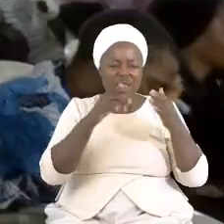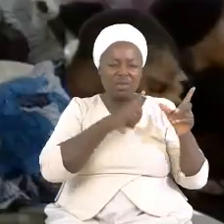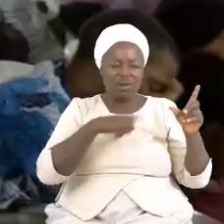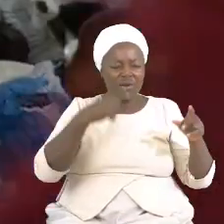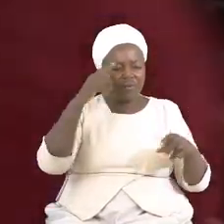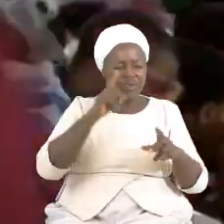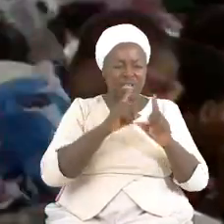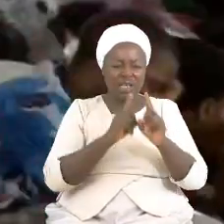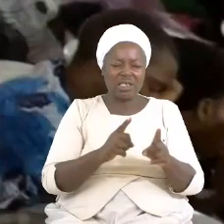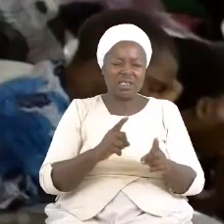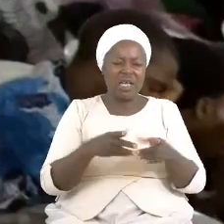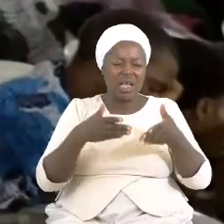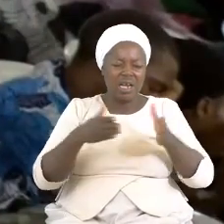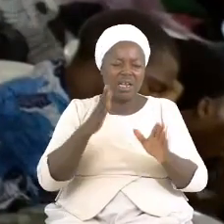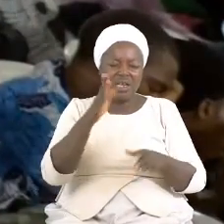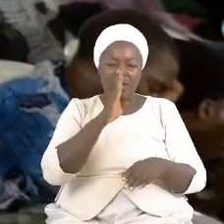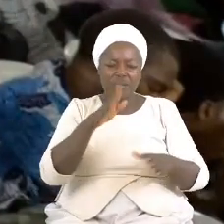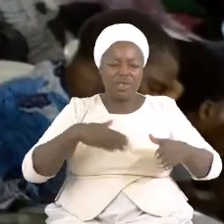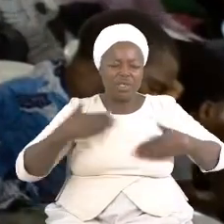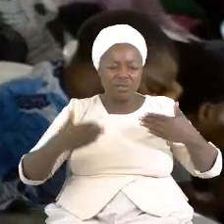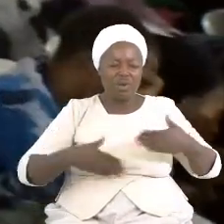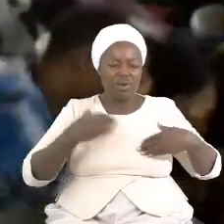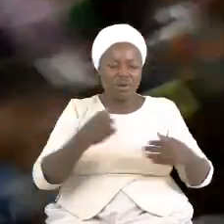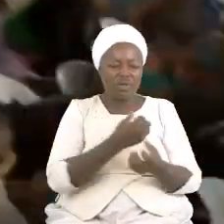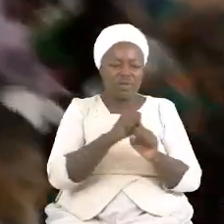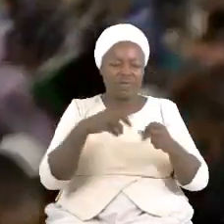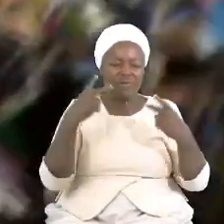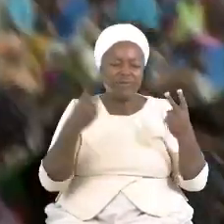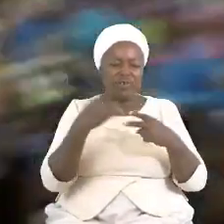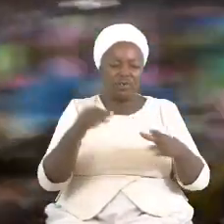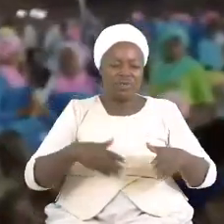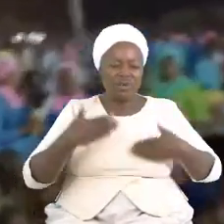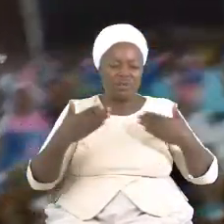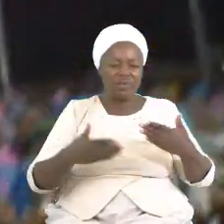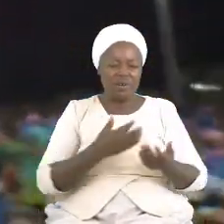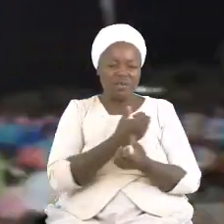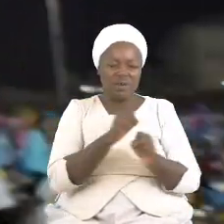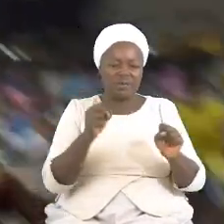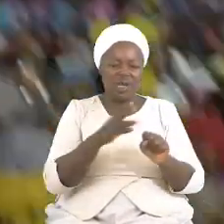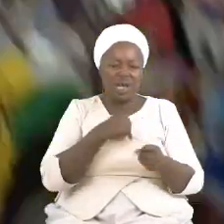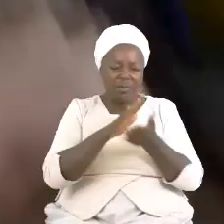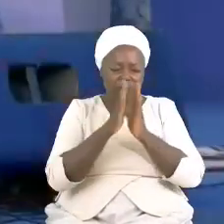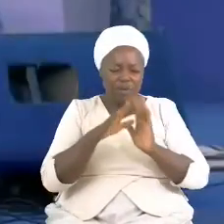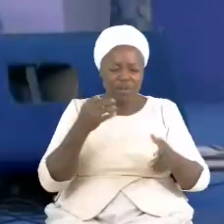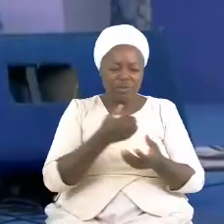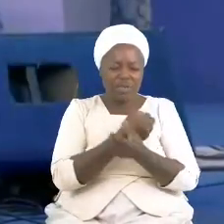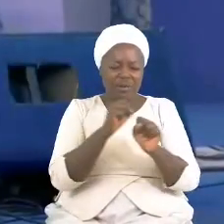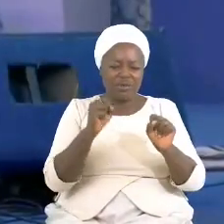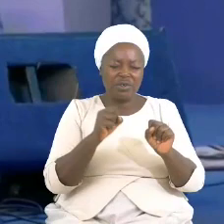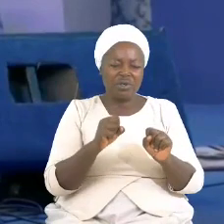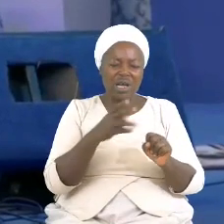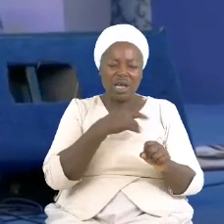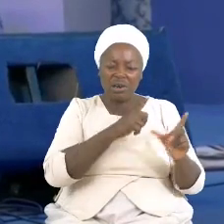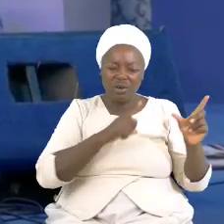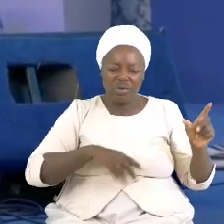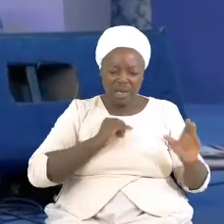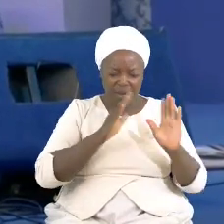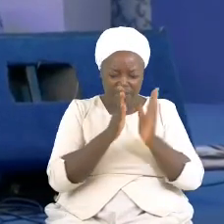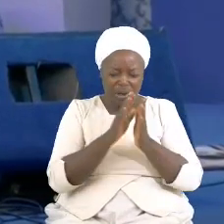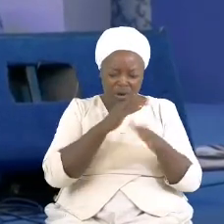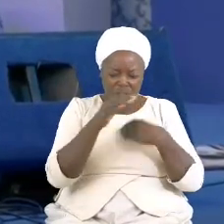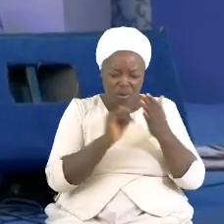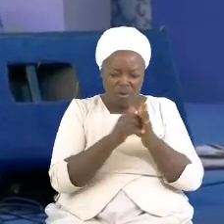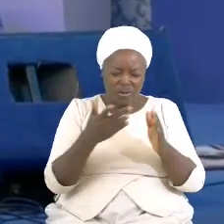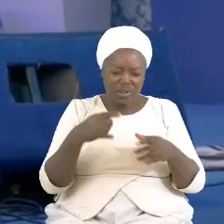there be joy of salvation, the victory of salvation, the peace of salvation. And Lord, I pray all those sins you have